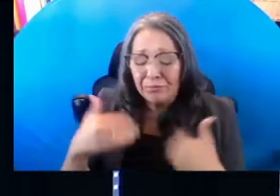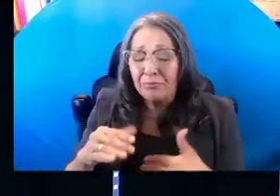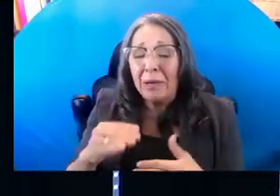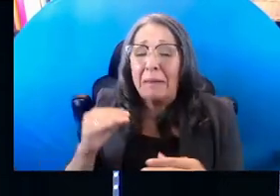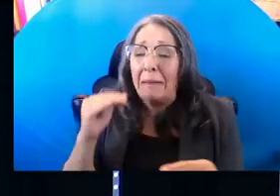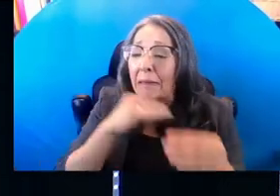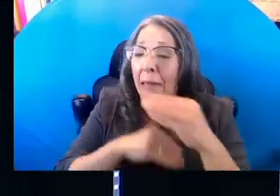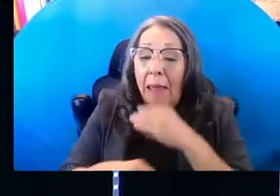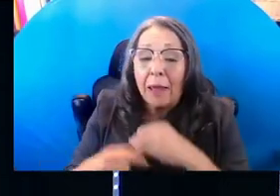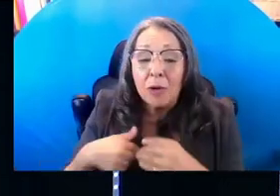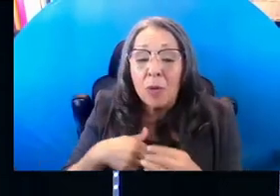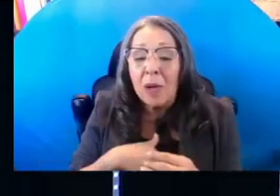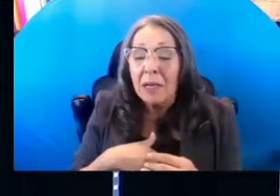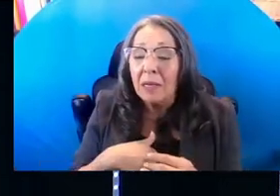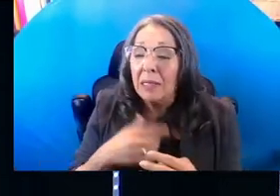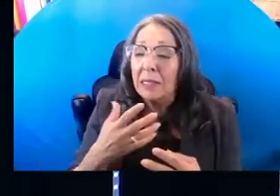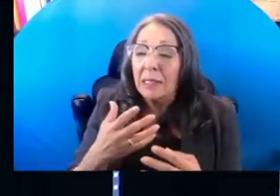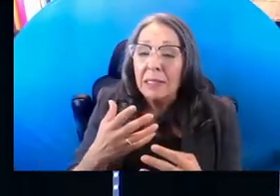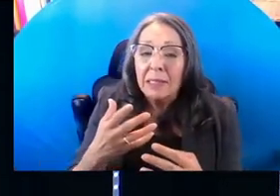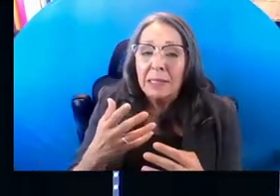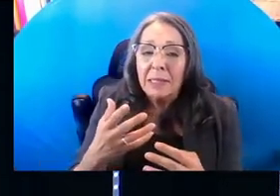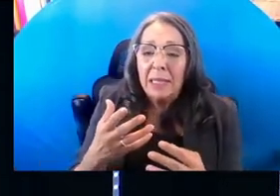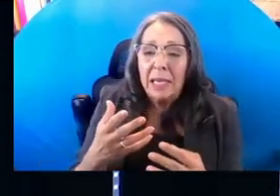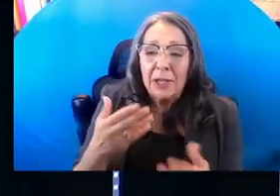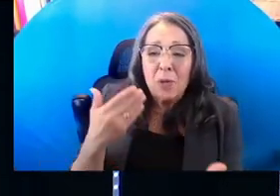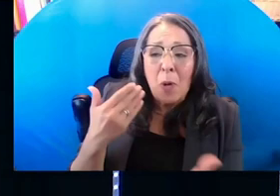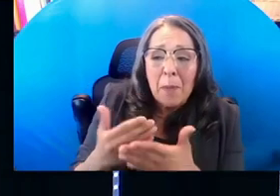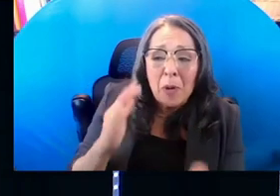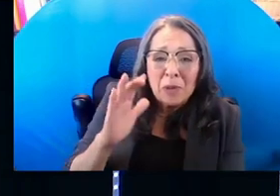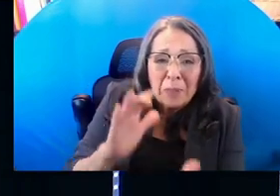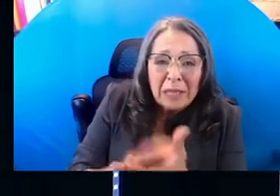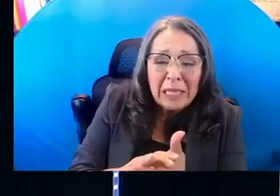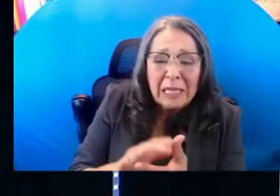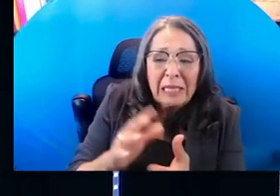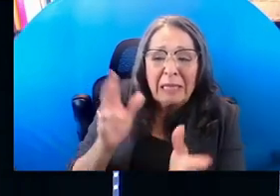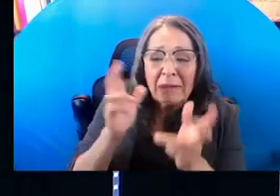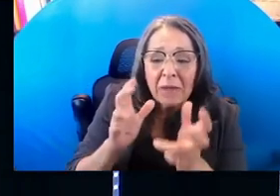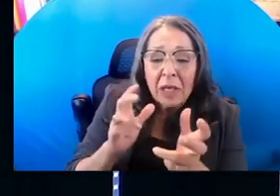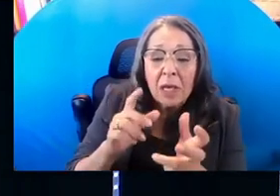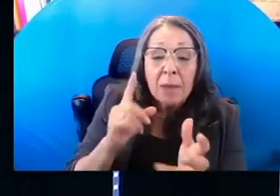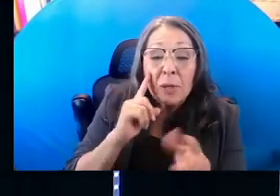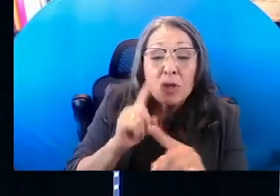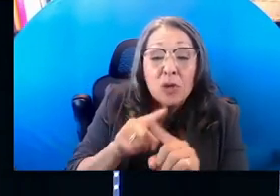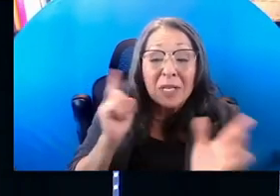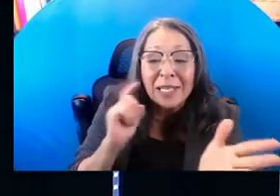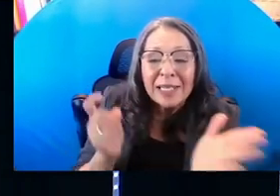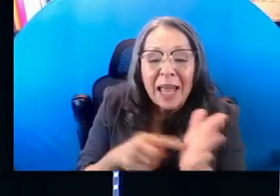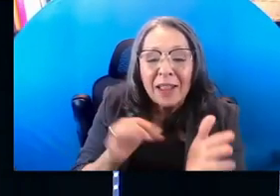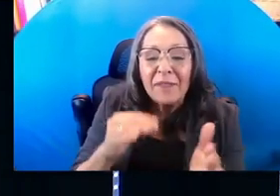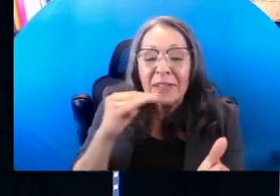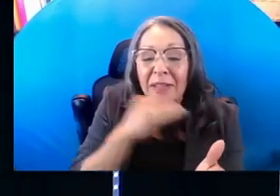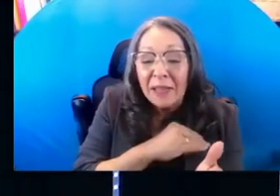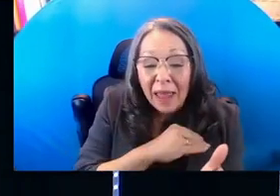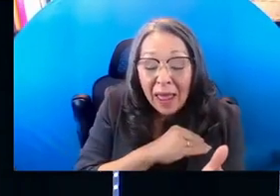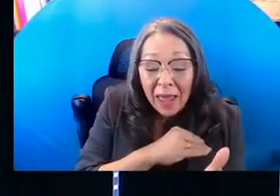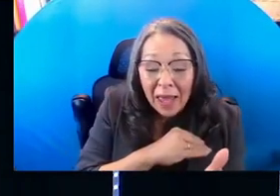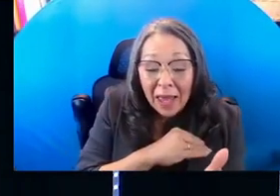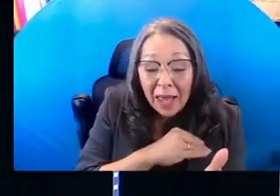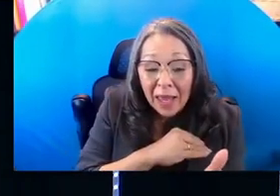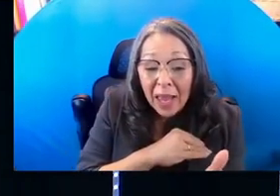and twist it so hard that it almost feels like truth. So the only way to tell if something is a lie is to know the truth.